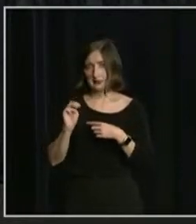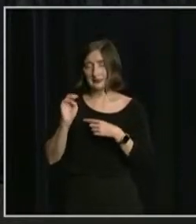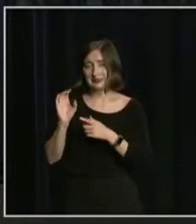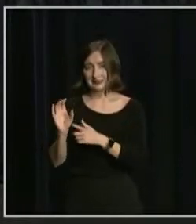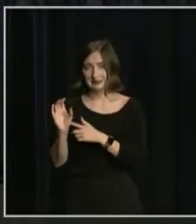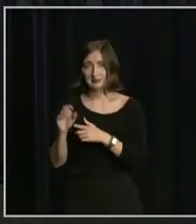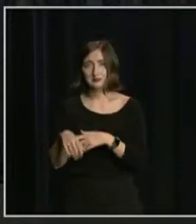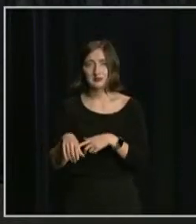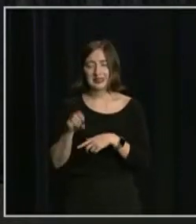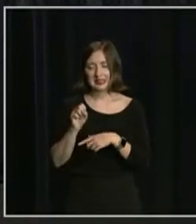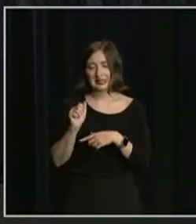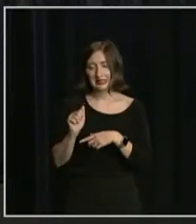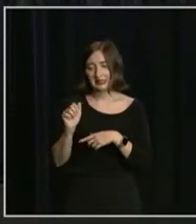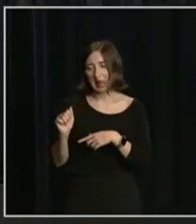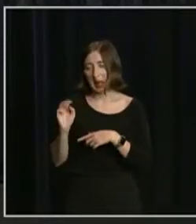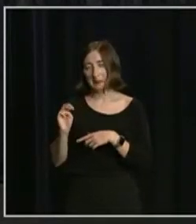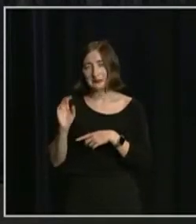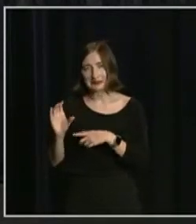recently?